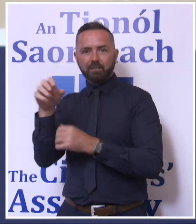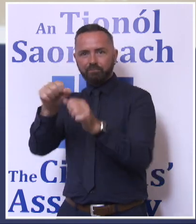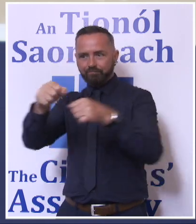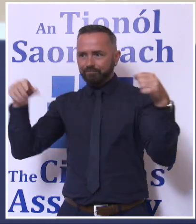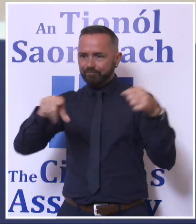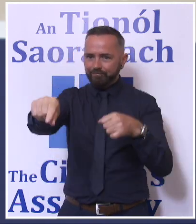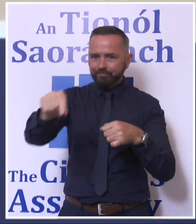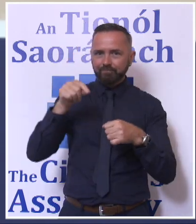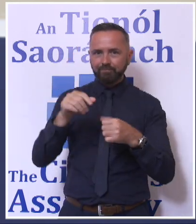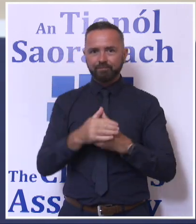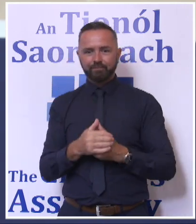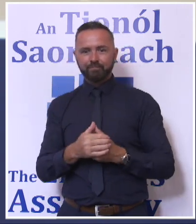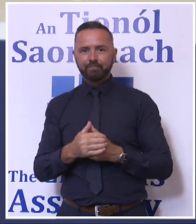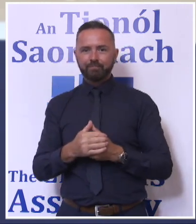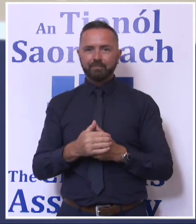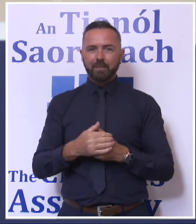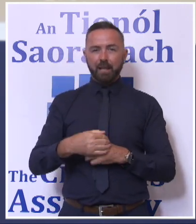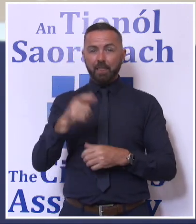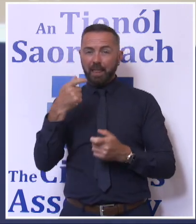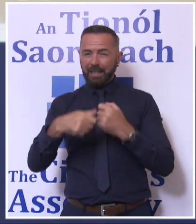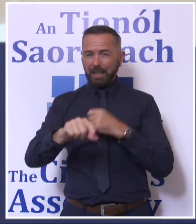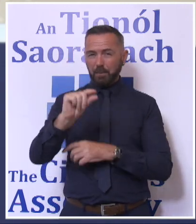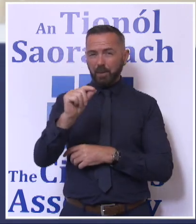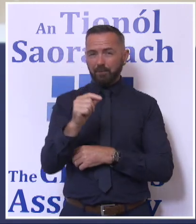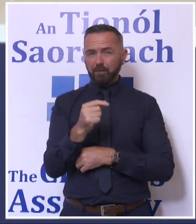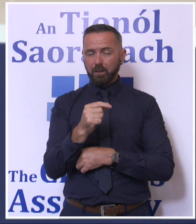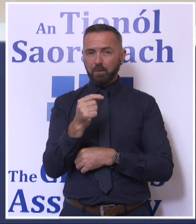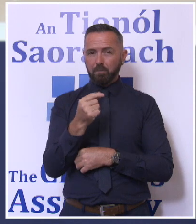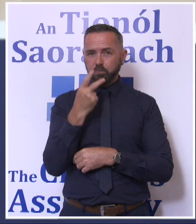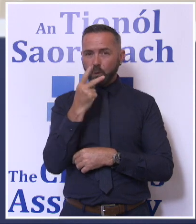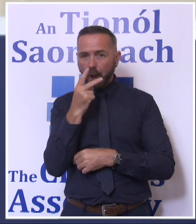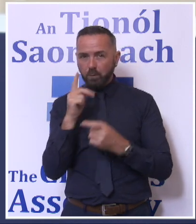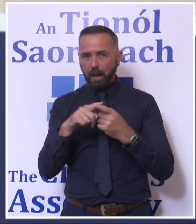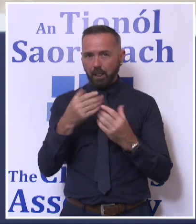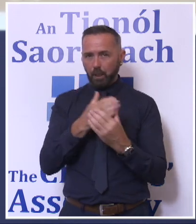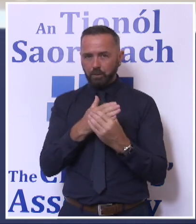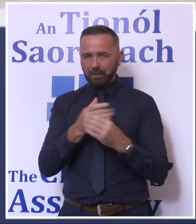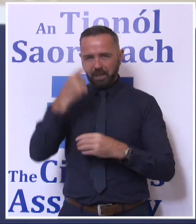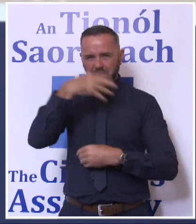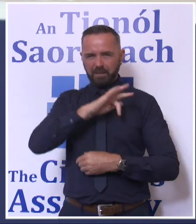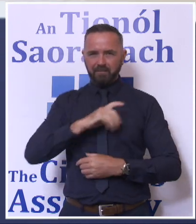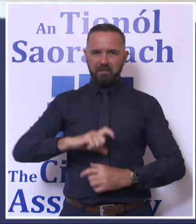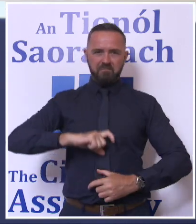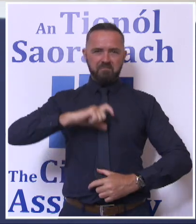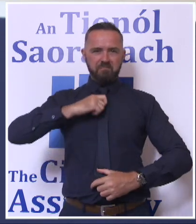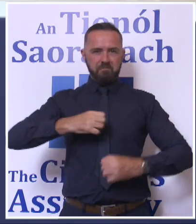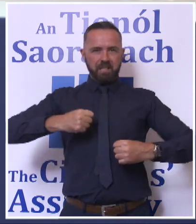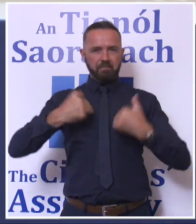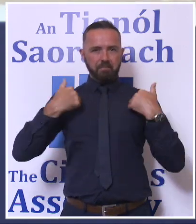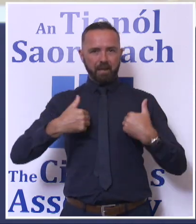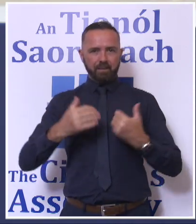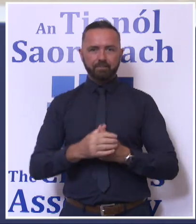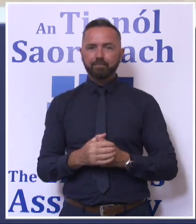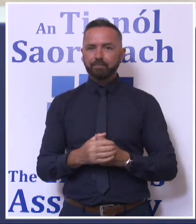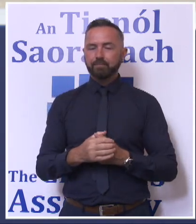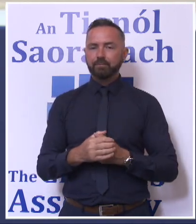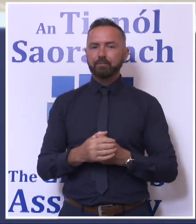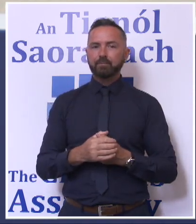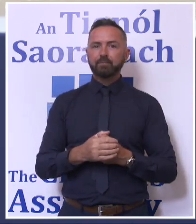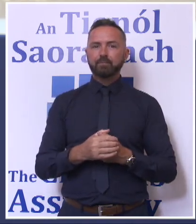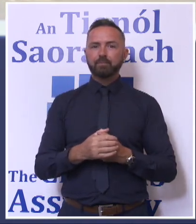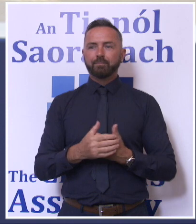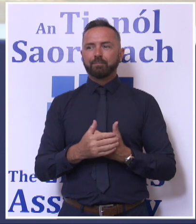history. We spoke about local government in Dublin, and indeed the challenges that we would see as part of this process for a